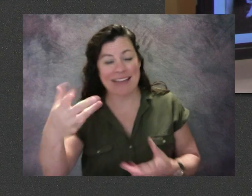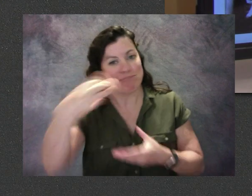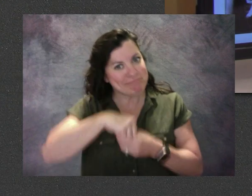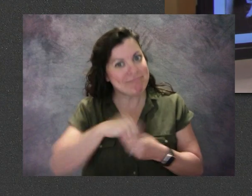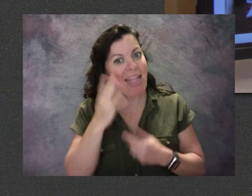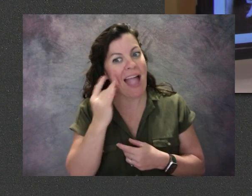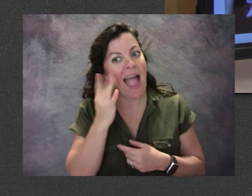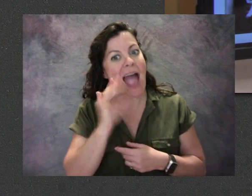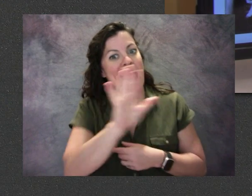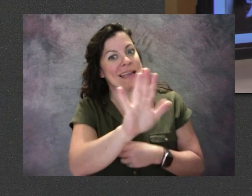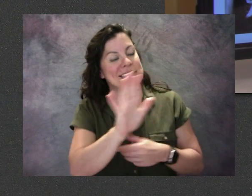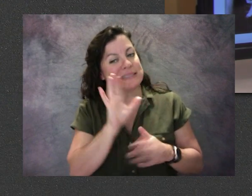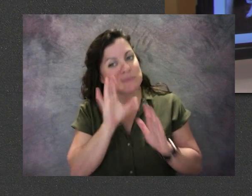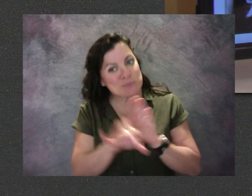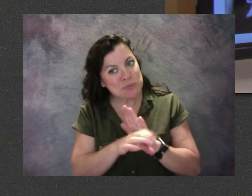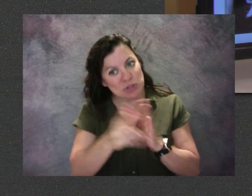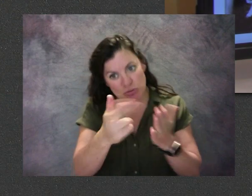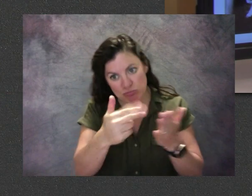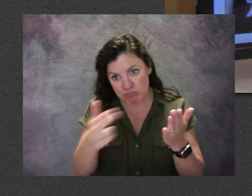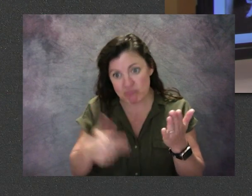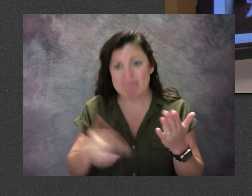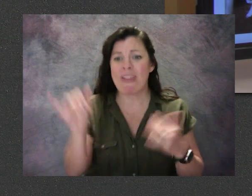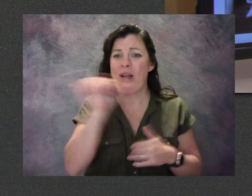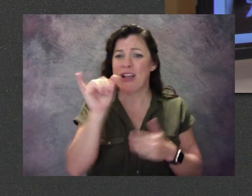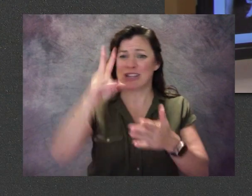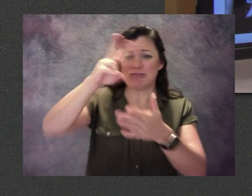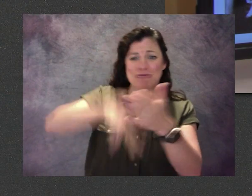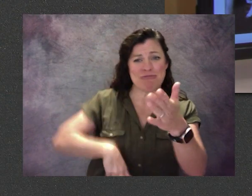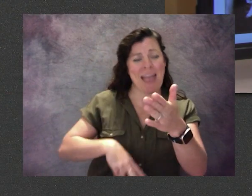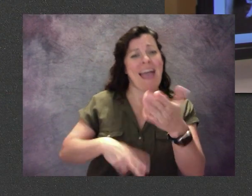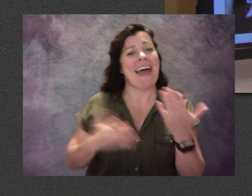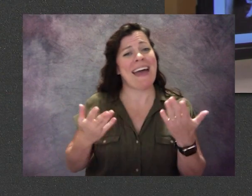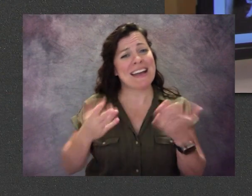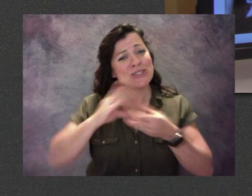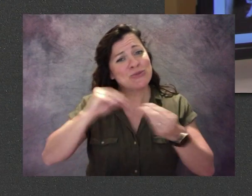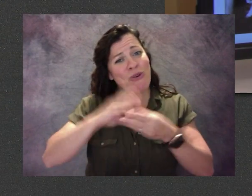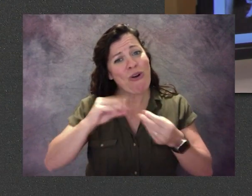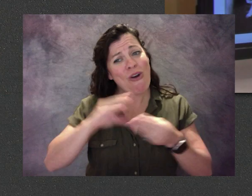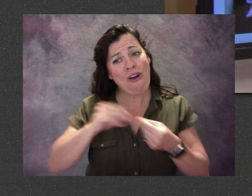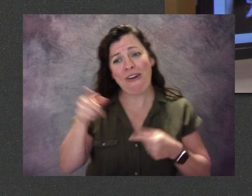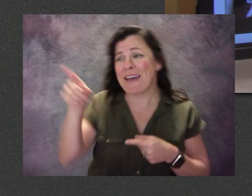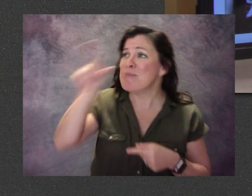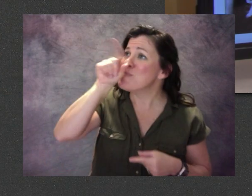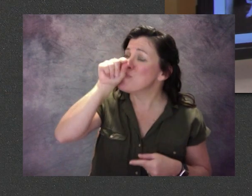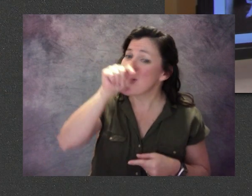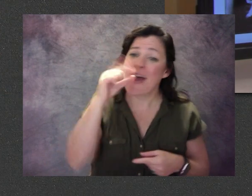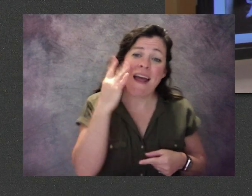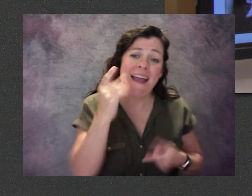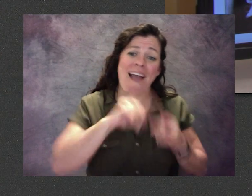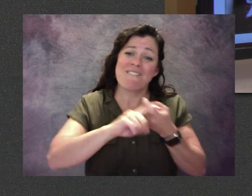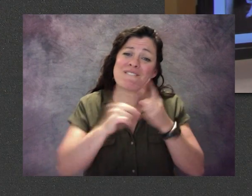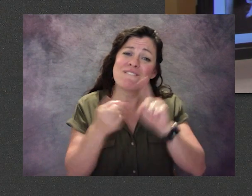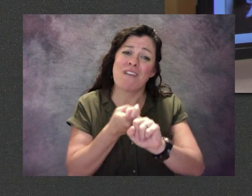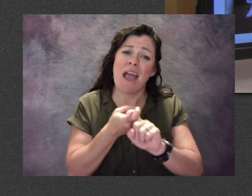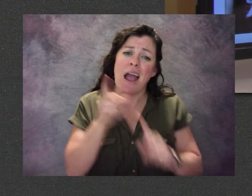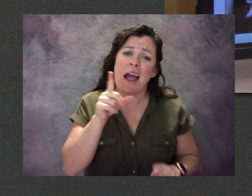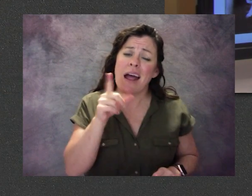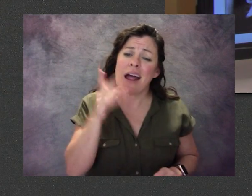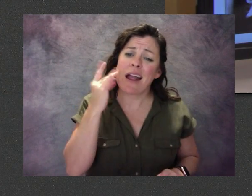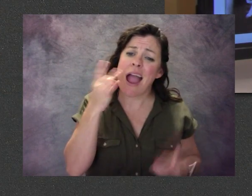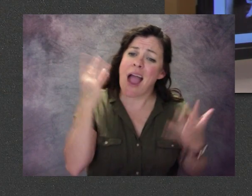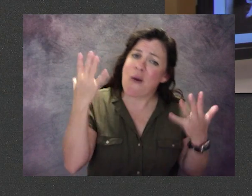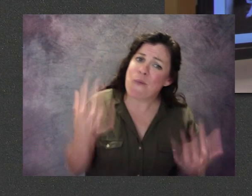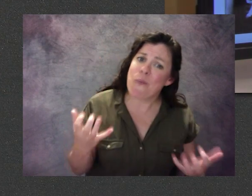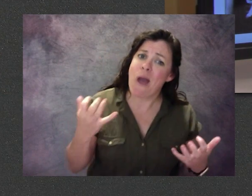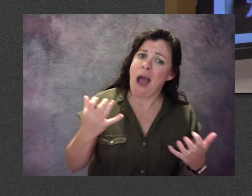fantastic story talking about friendship and a cat that really wanted to be free, like the bird. And we also